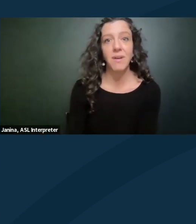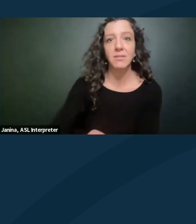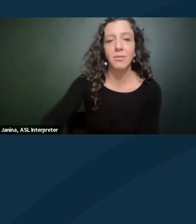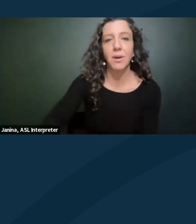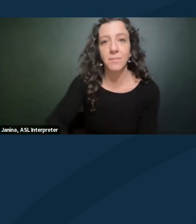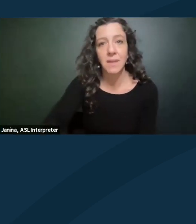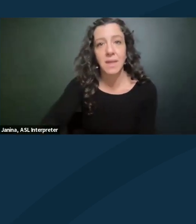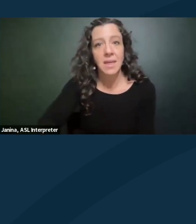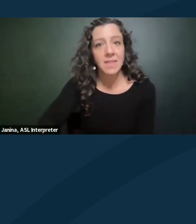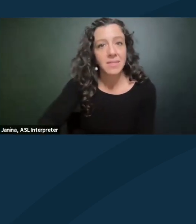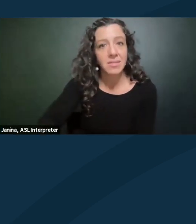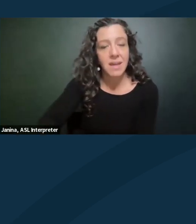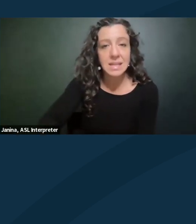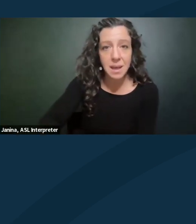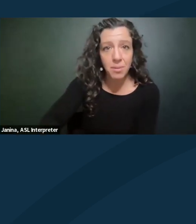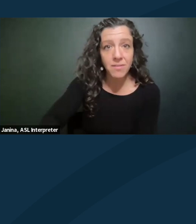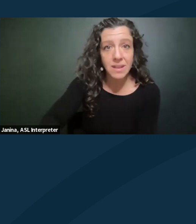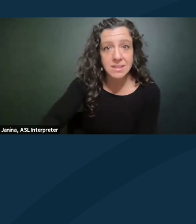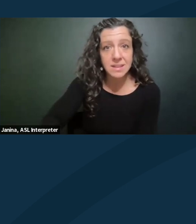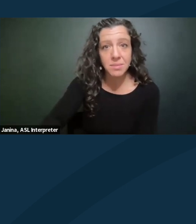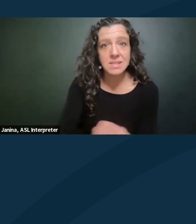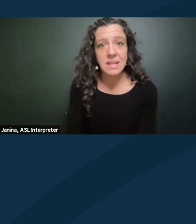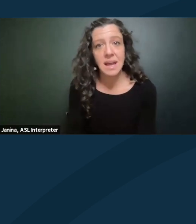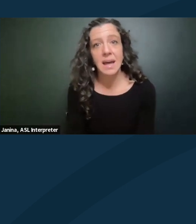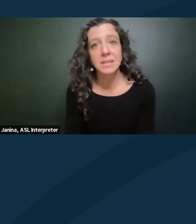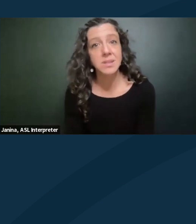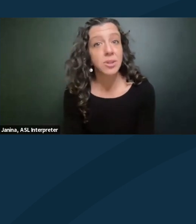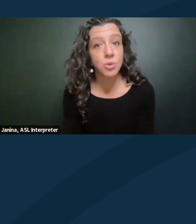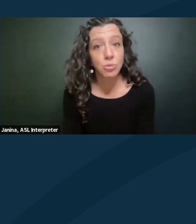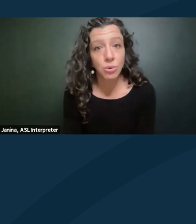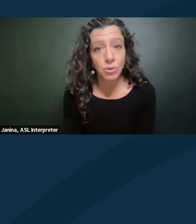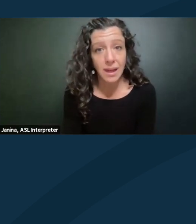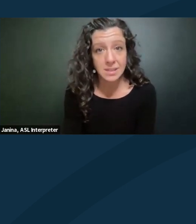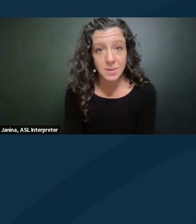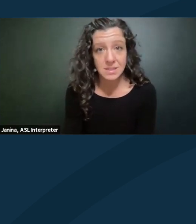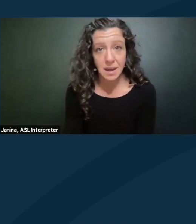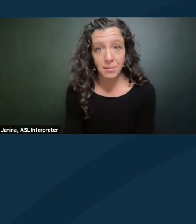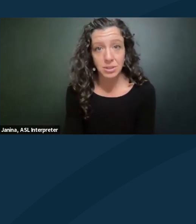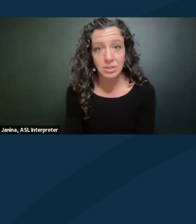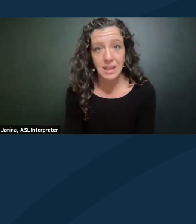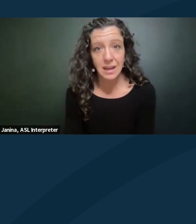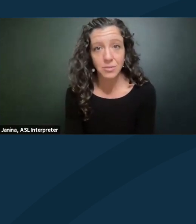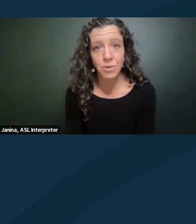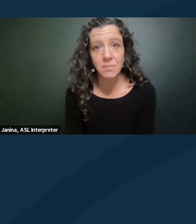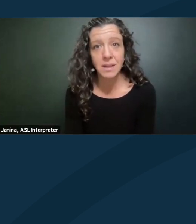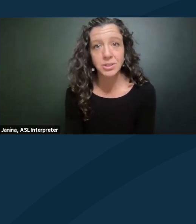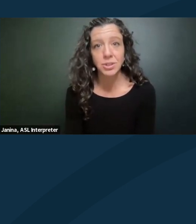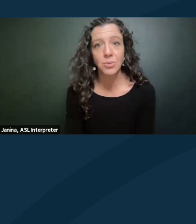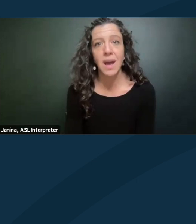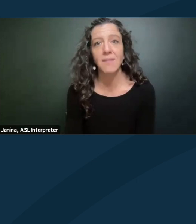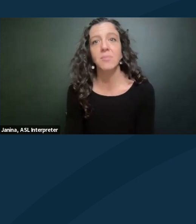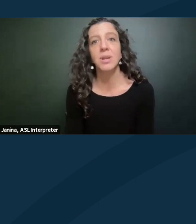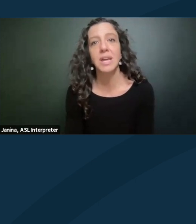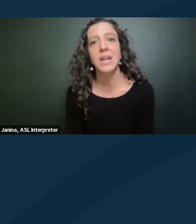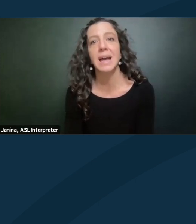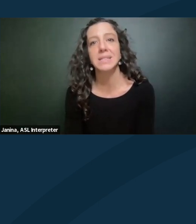we have been fighting for. An example of this can be seen as the new rule that has been established that really makes sure